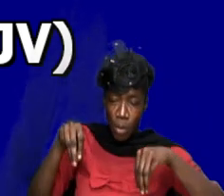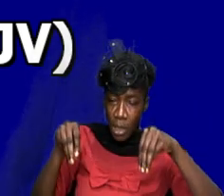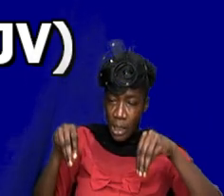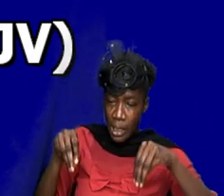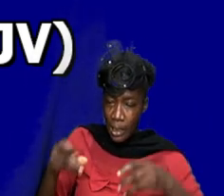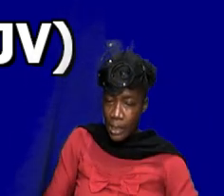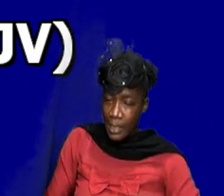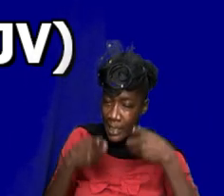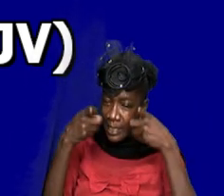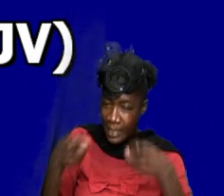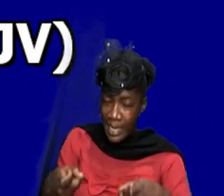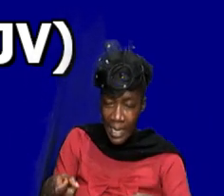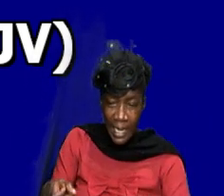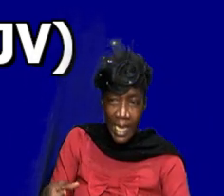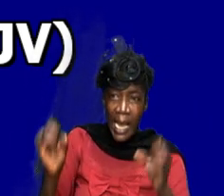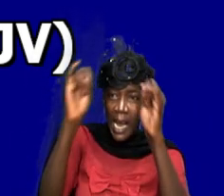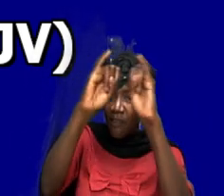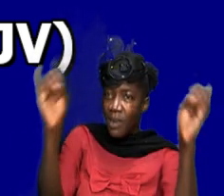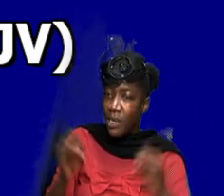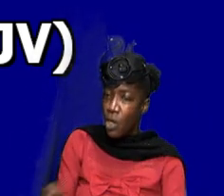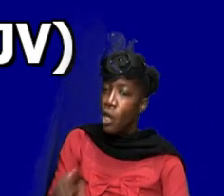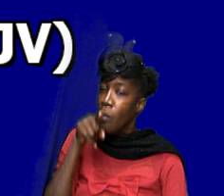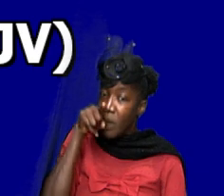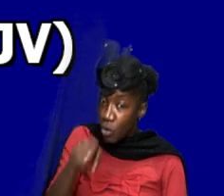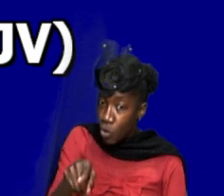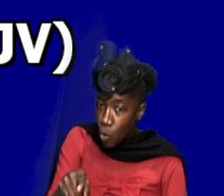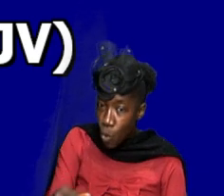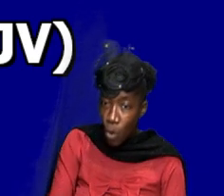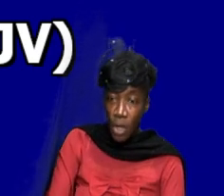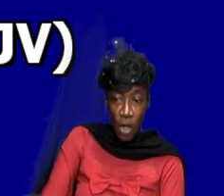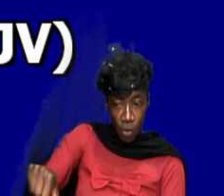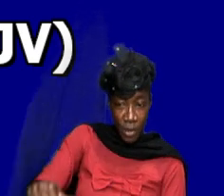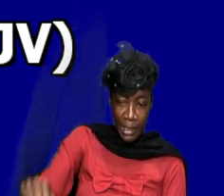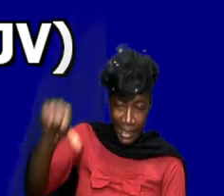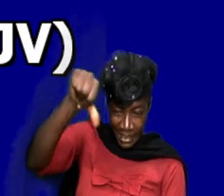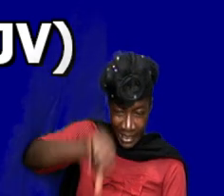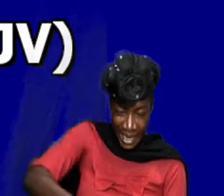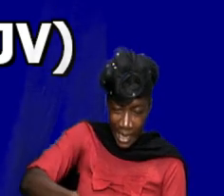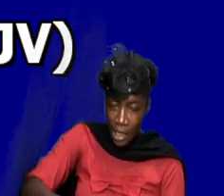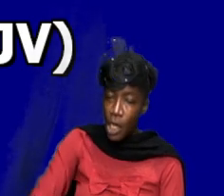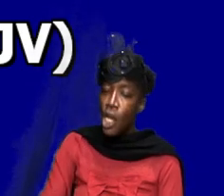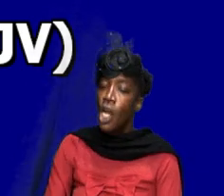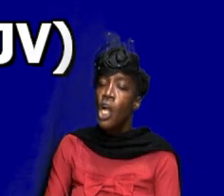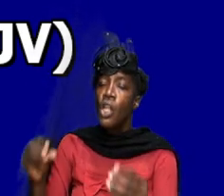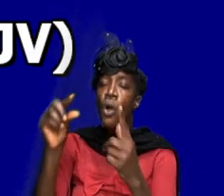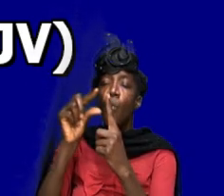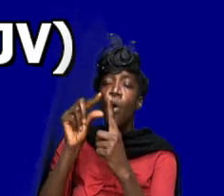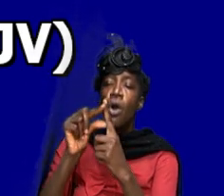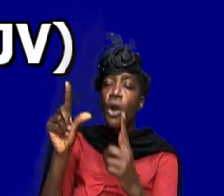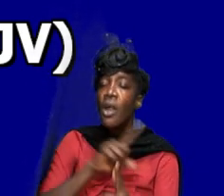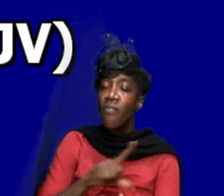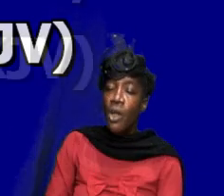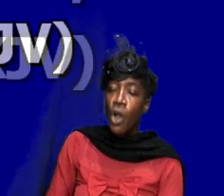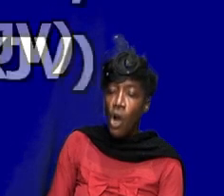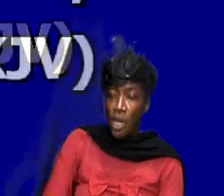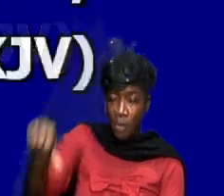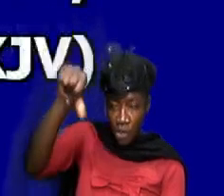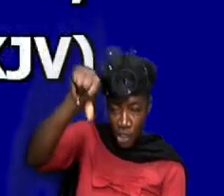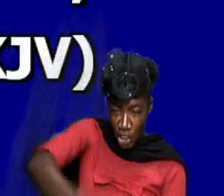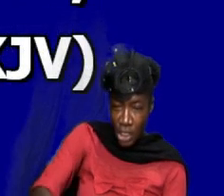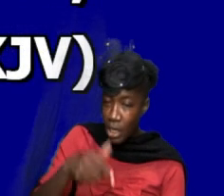idolatry. Because thou hast rejected the word of the Lord, he hath also rejected thee from being